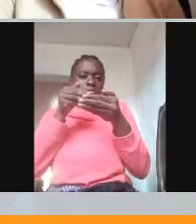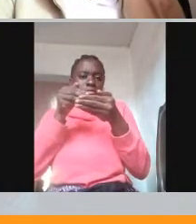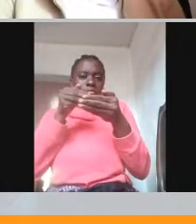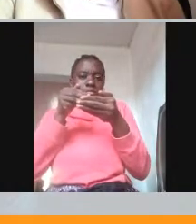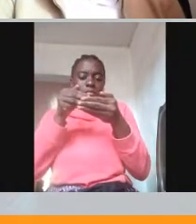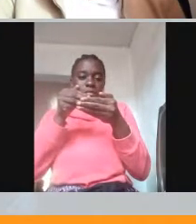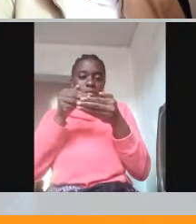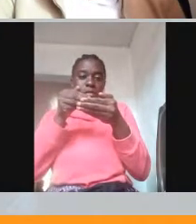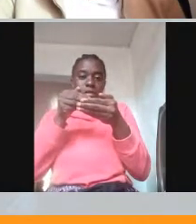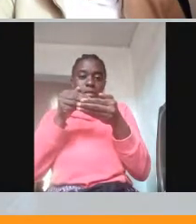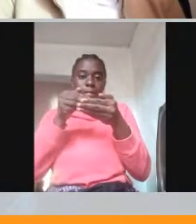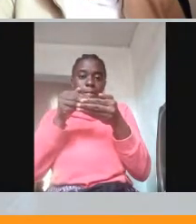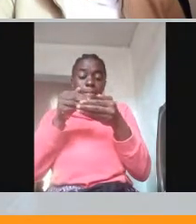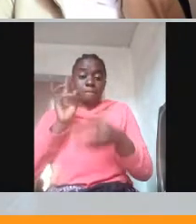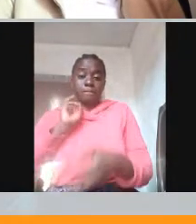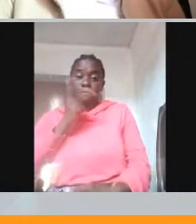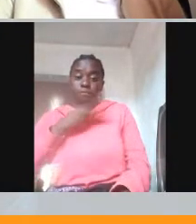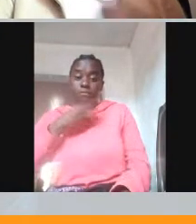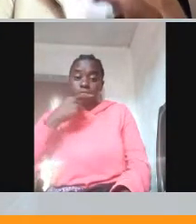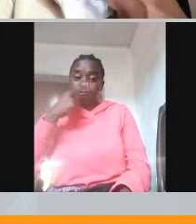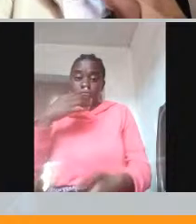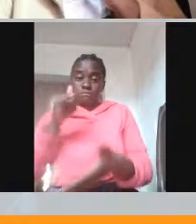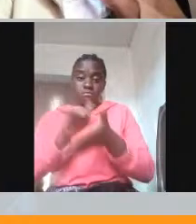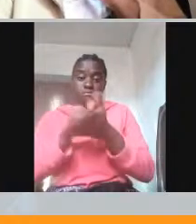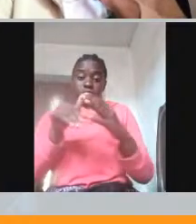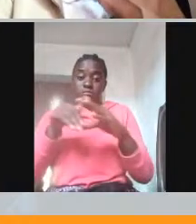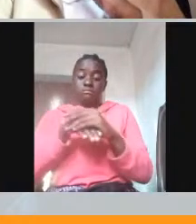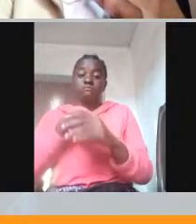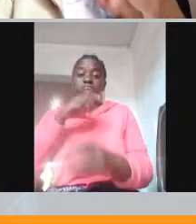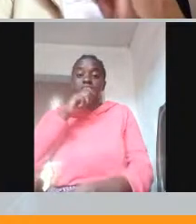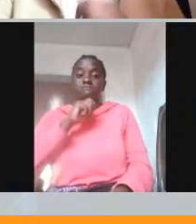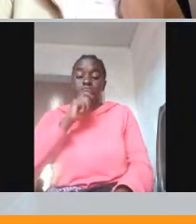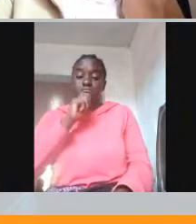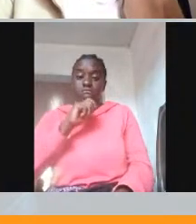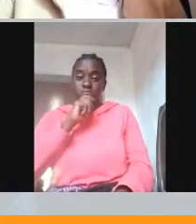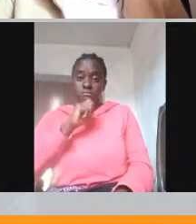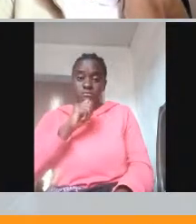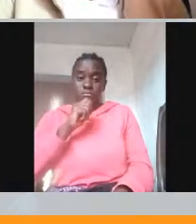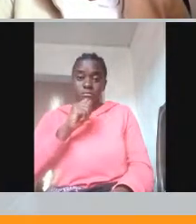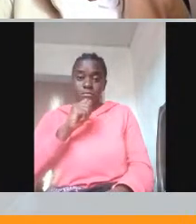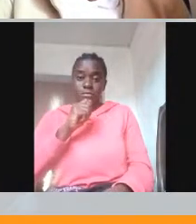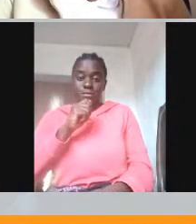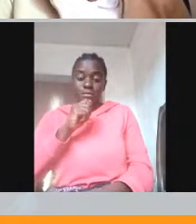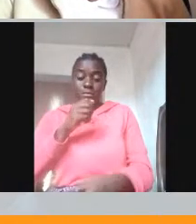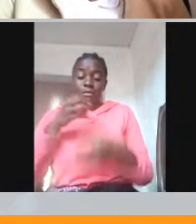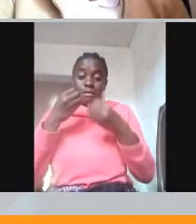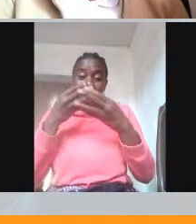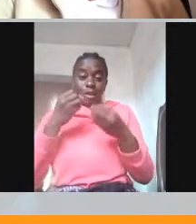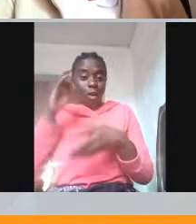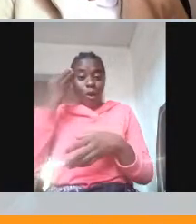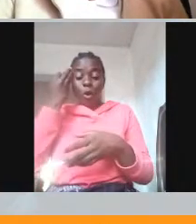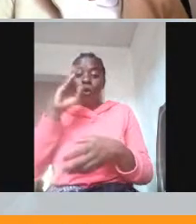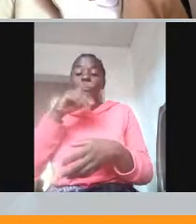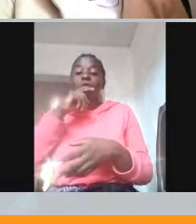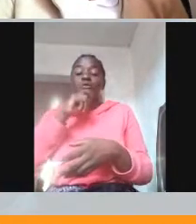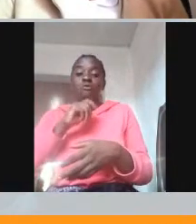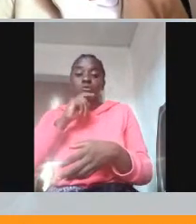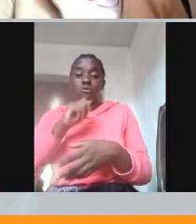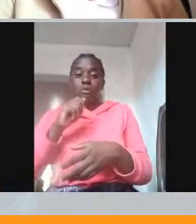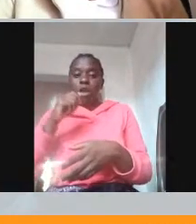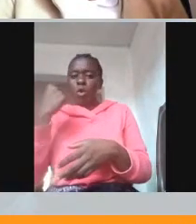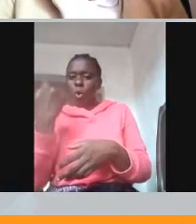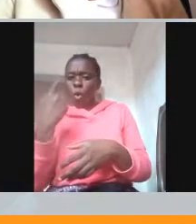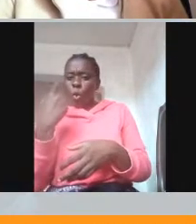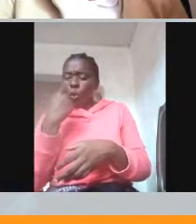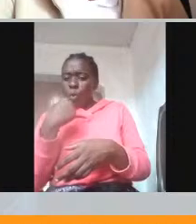especially in men, like Monida has explained, a lot of men who come presenting with STIs because